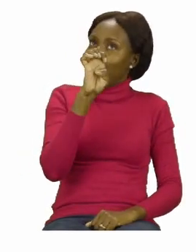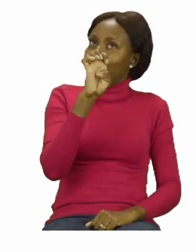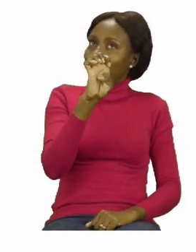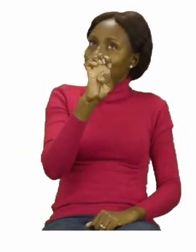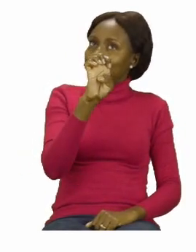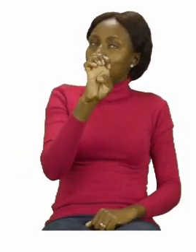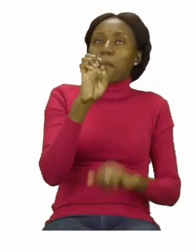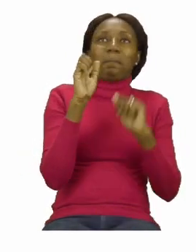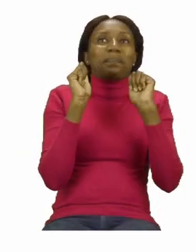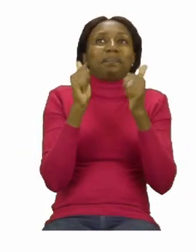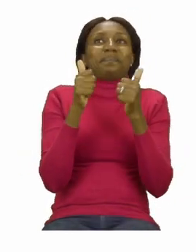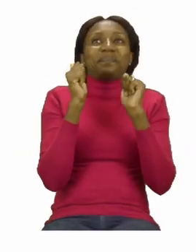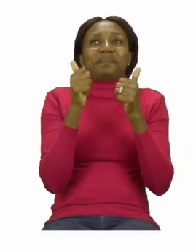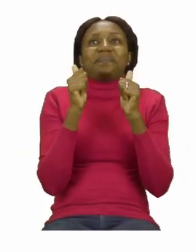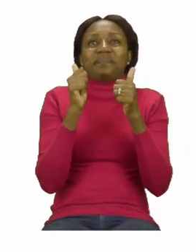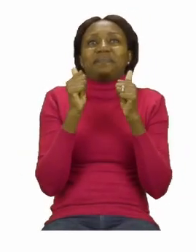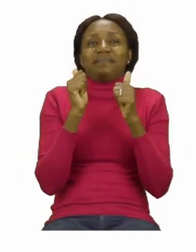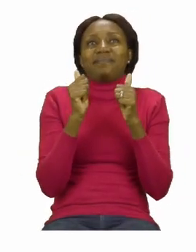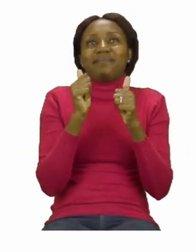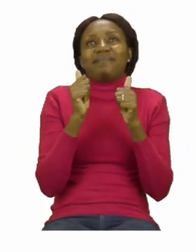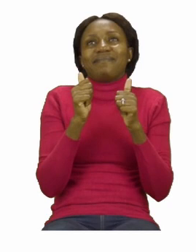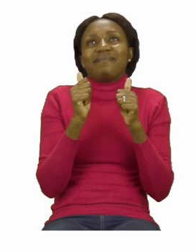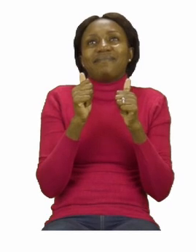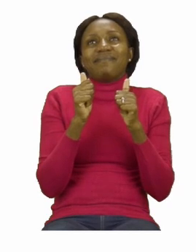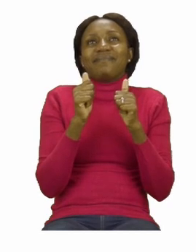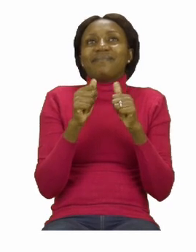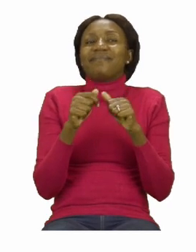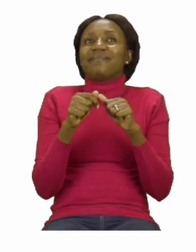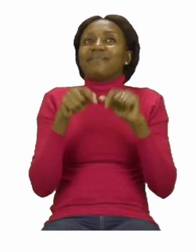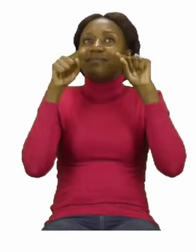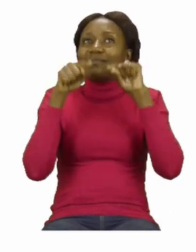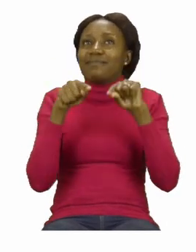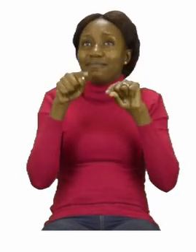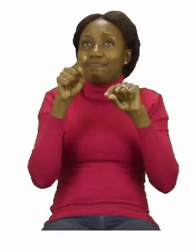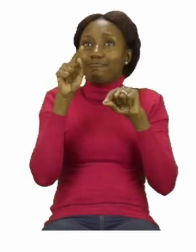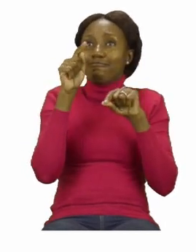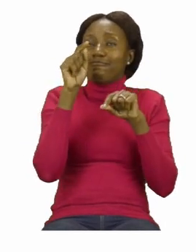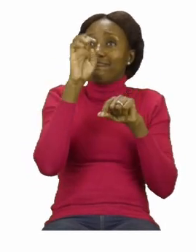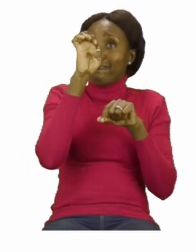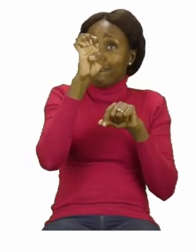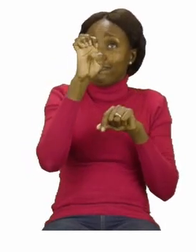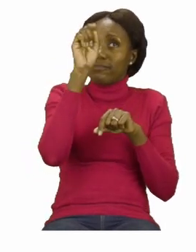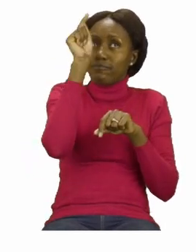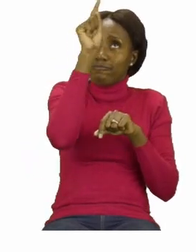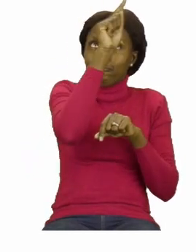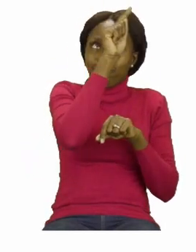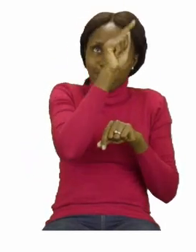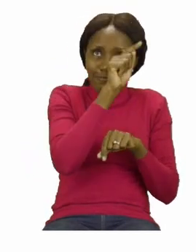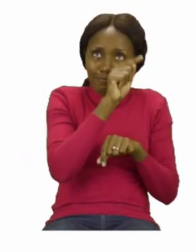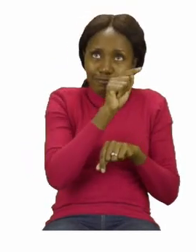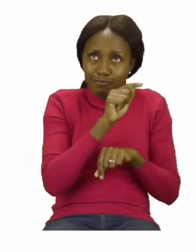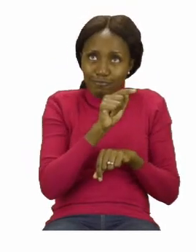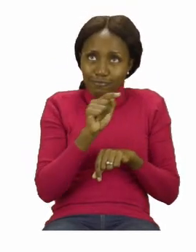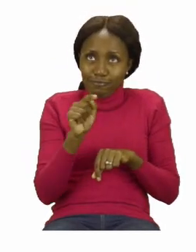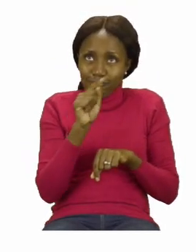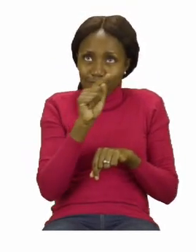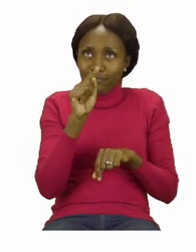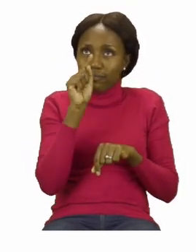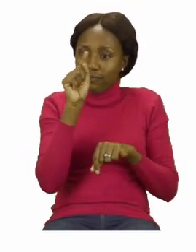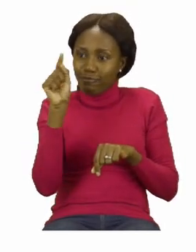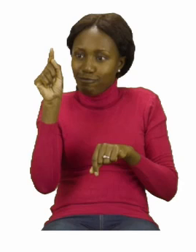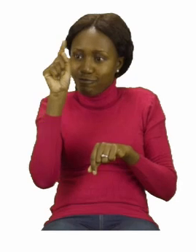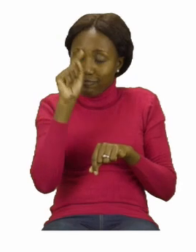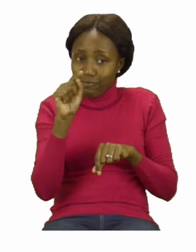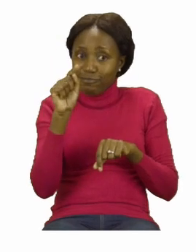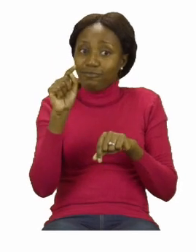Very good, everyone. So we are going to trace the letters. We have capital letter E